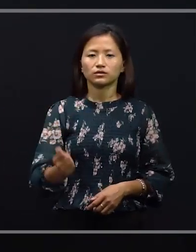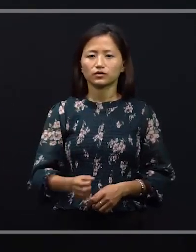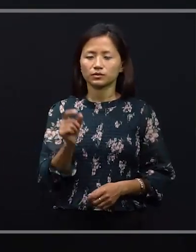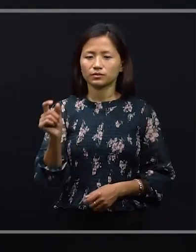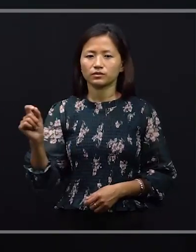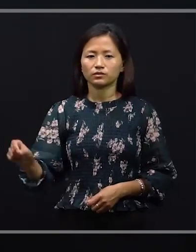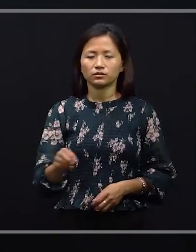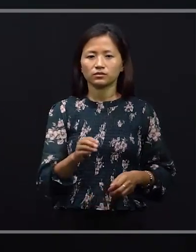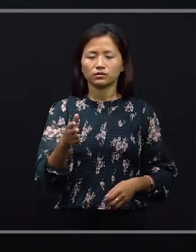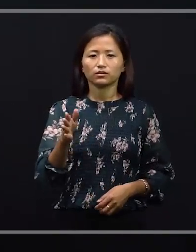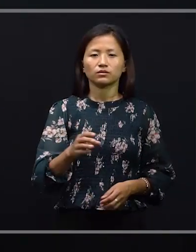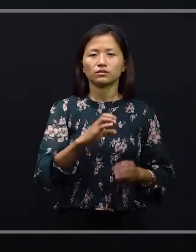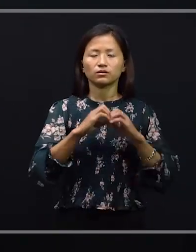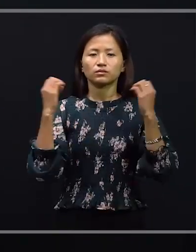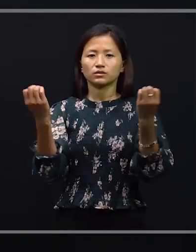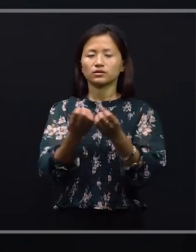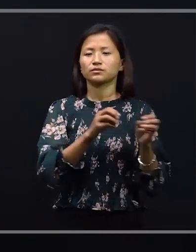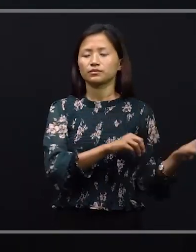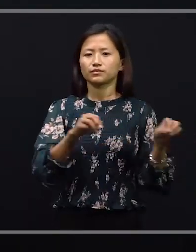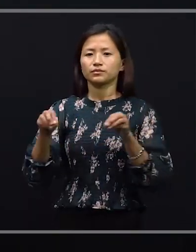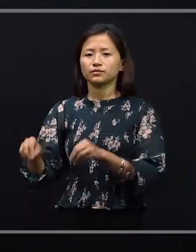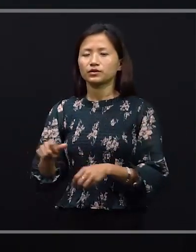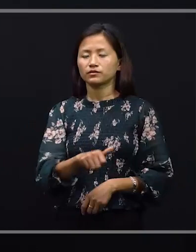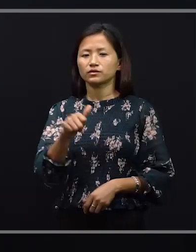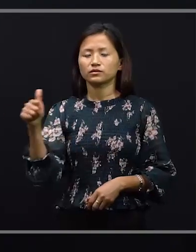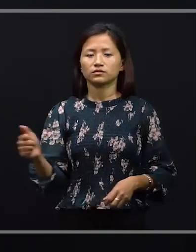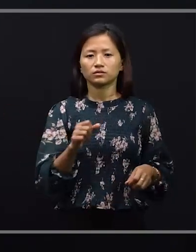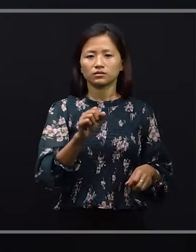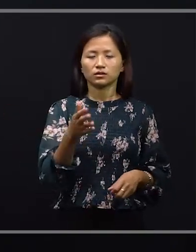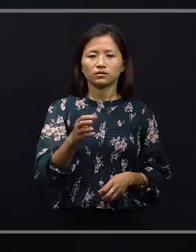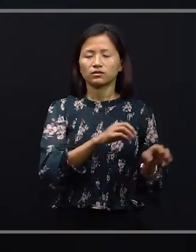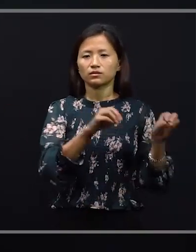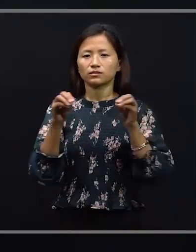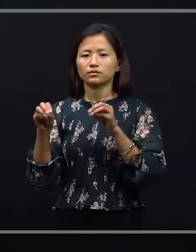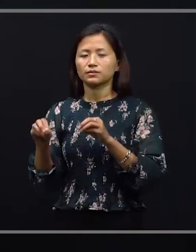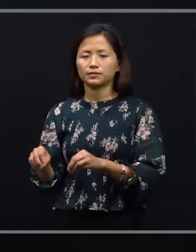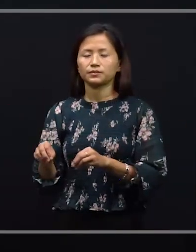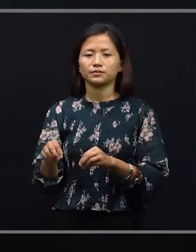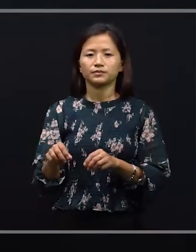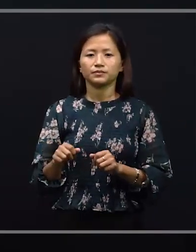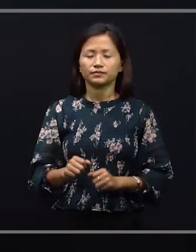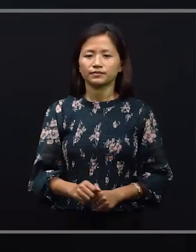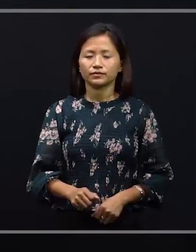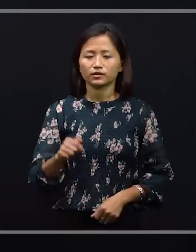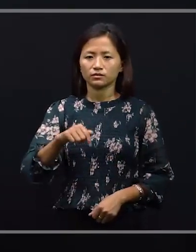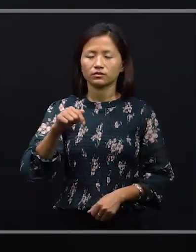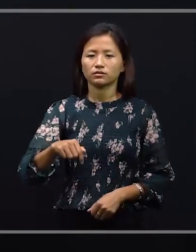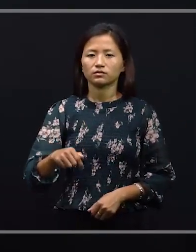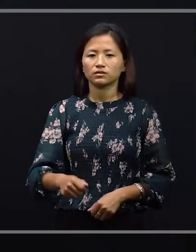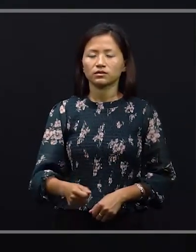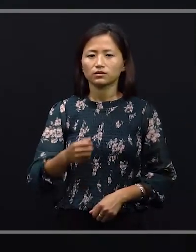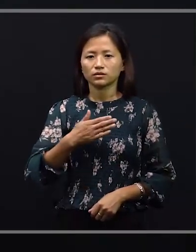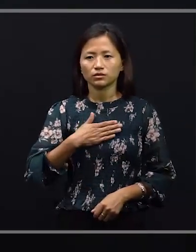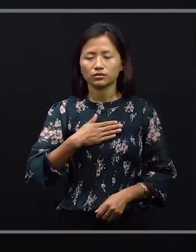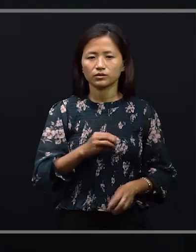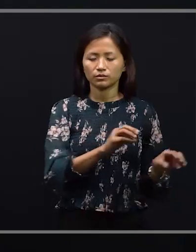non-cooperation movement. Okay, then after this non-cooperation movement, the Congress, they started this civil disobedience